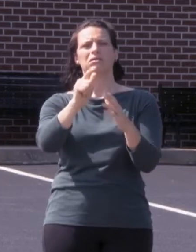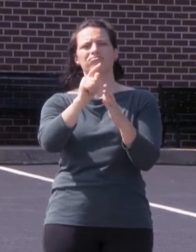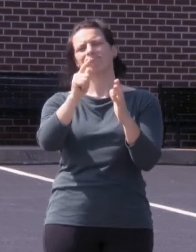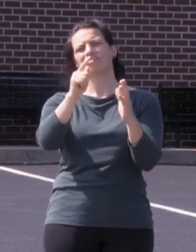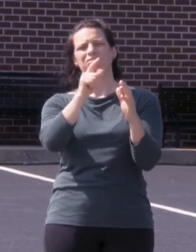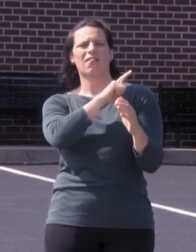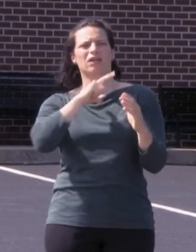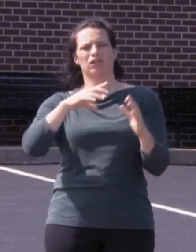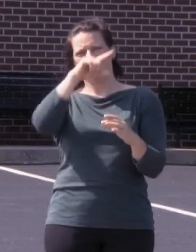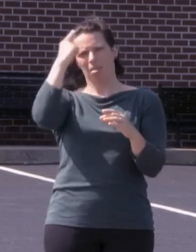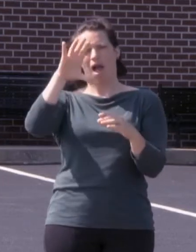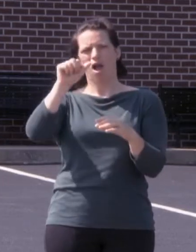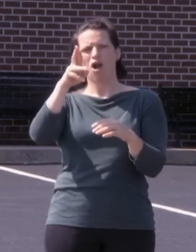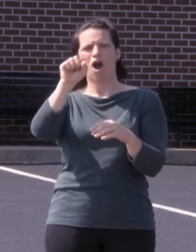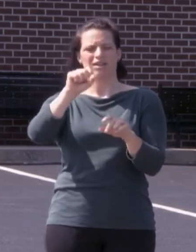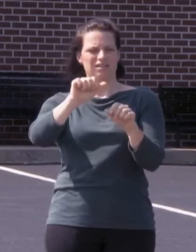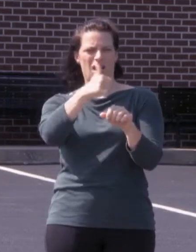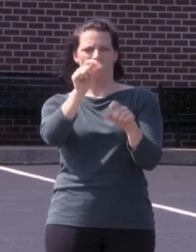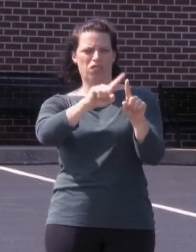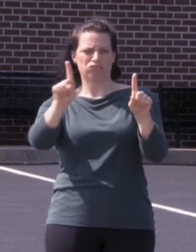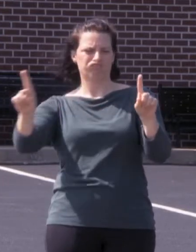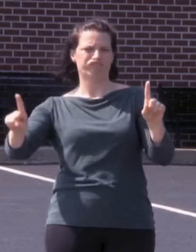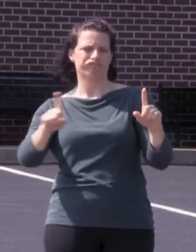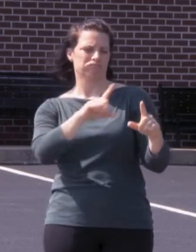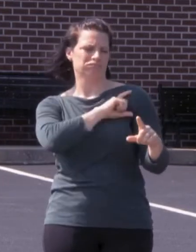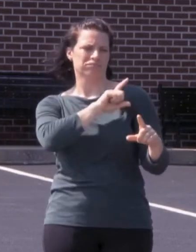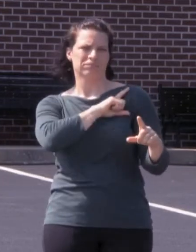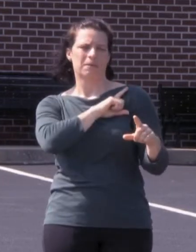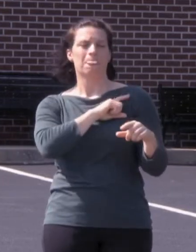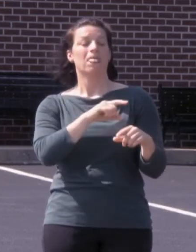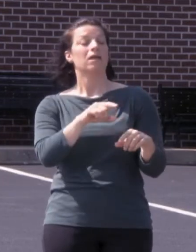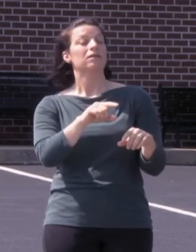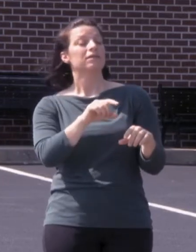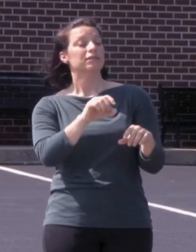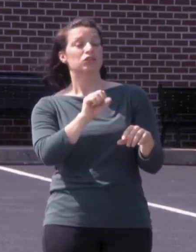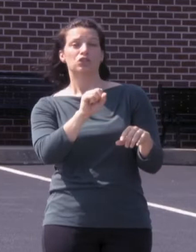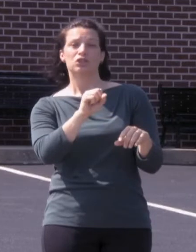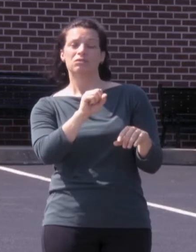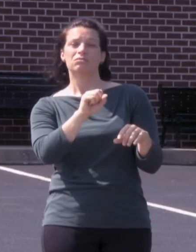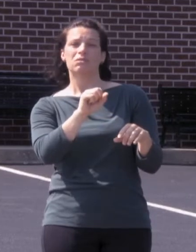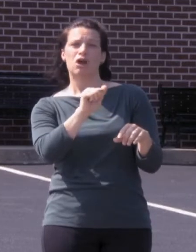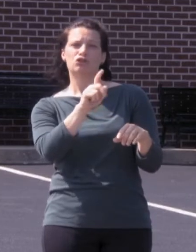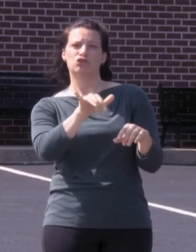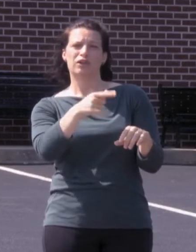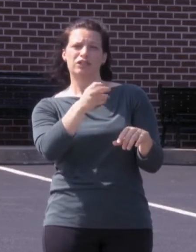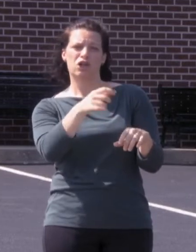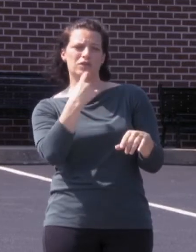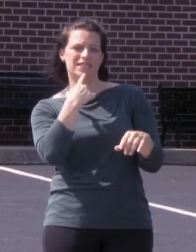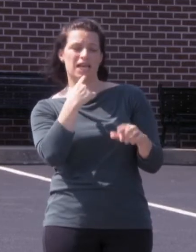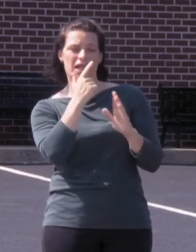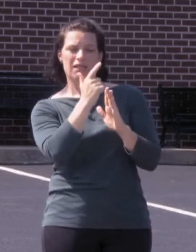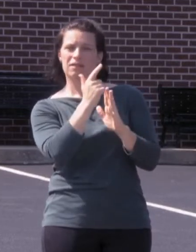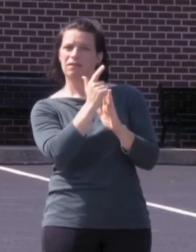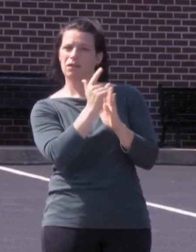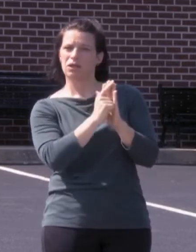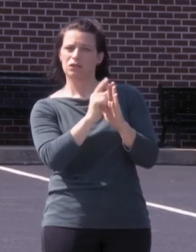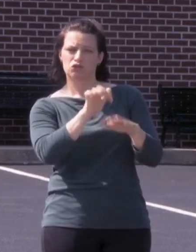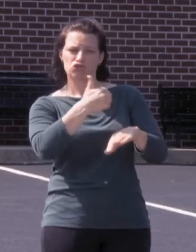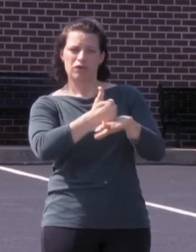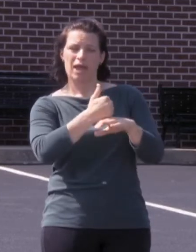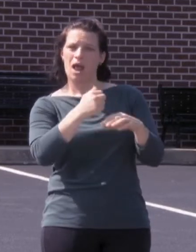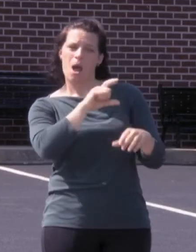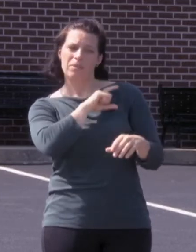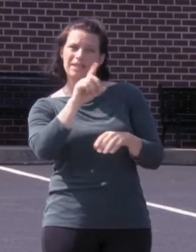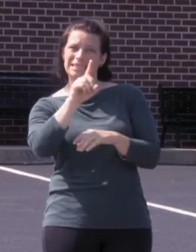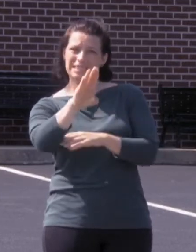various stakeholders from law enforcement, where he stated that legislation to create a police misconduct